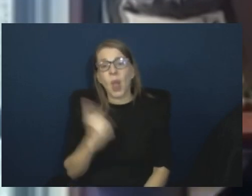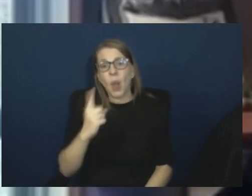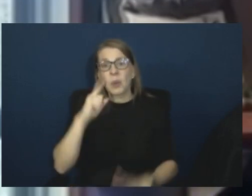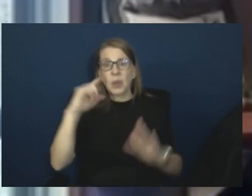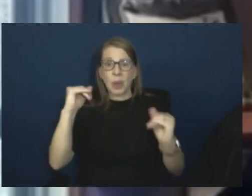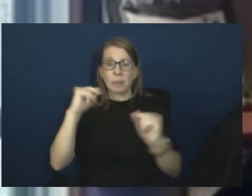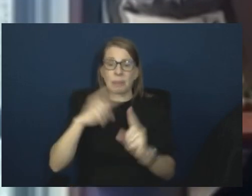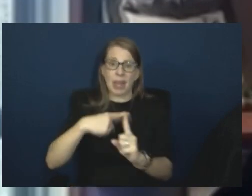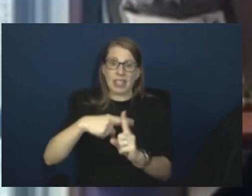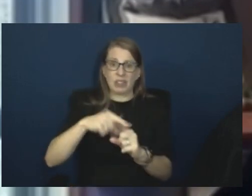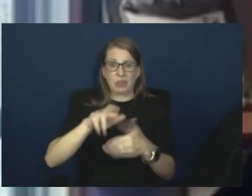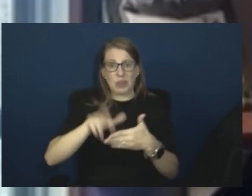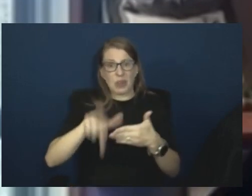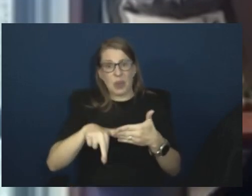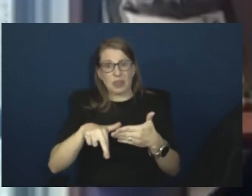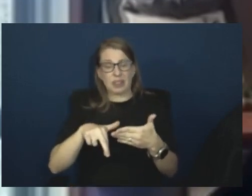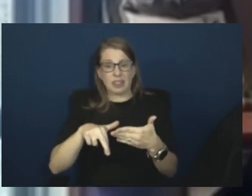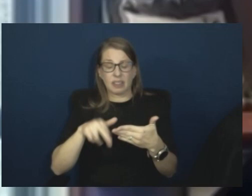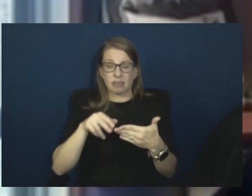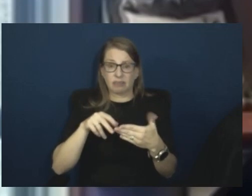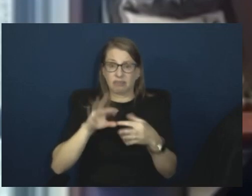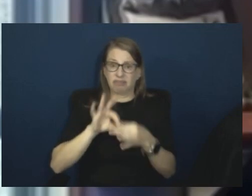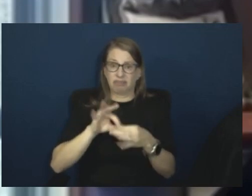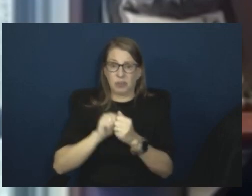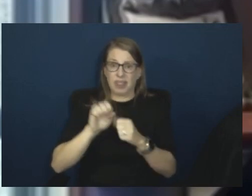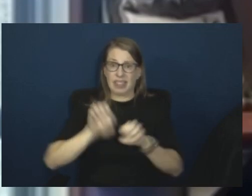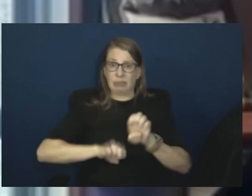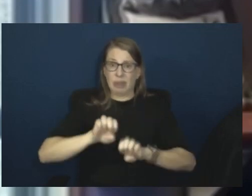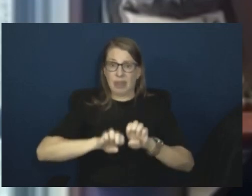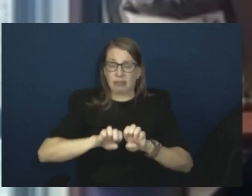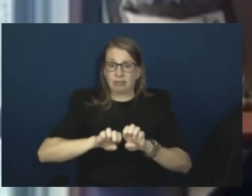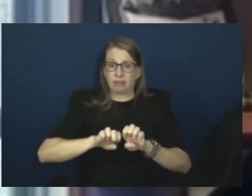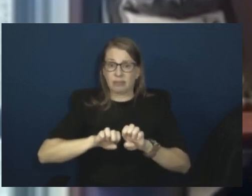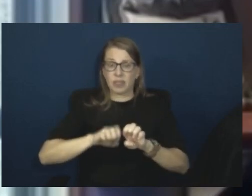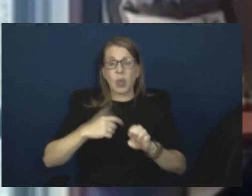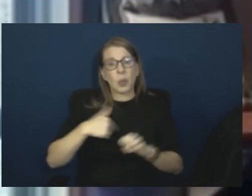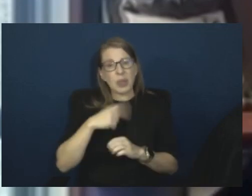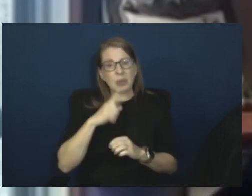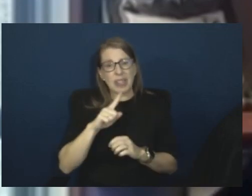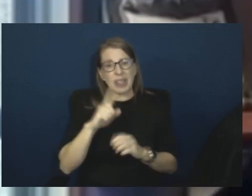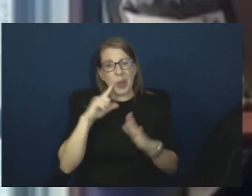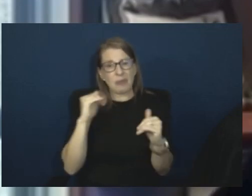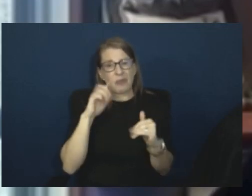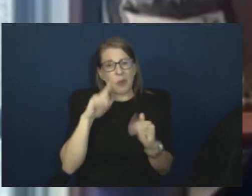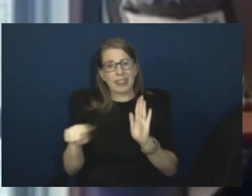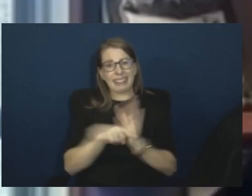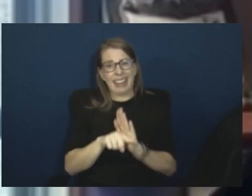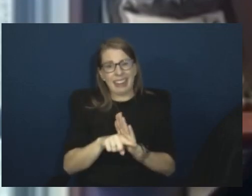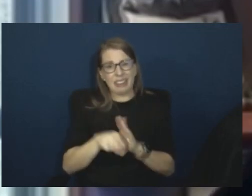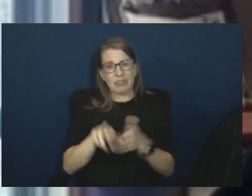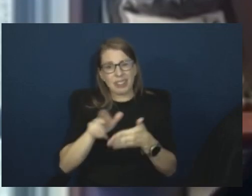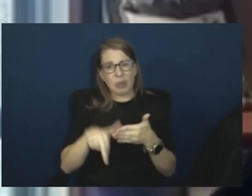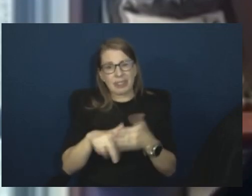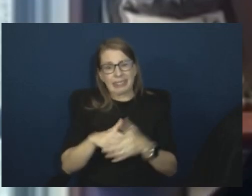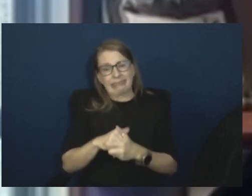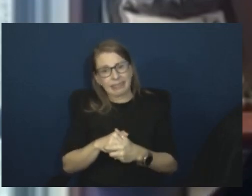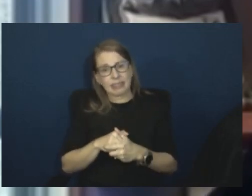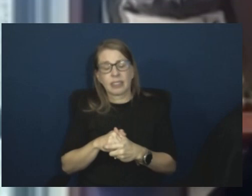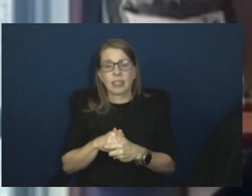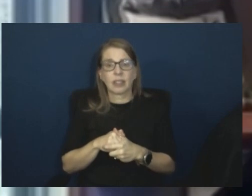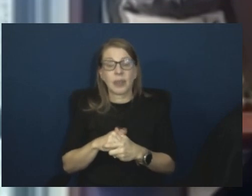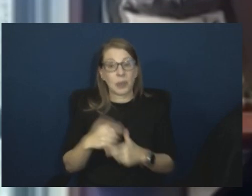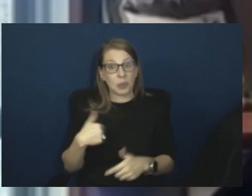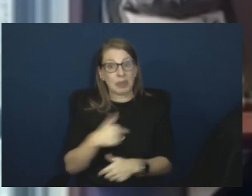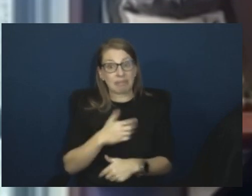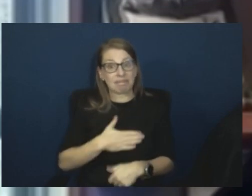results when you do experiments, but in this case, we really hope for negative results. And we were delighted